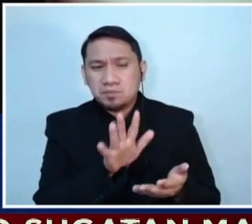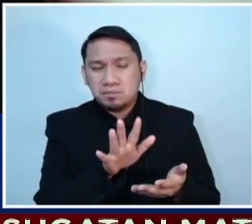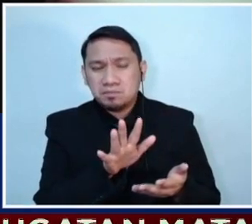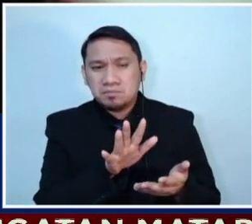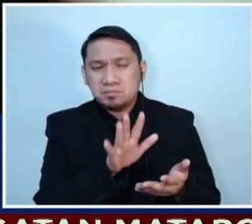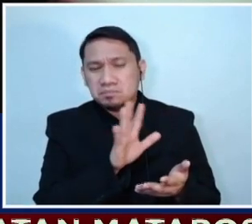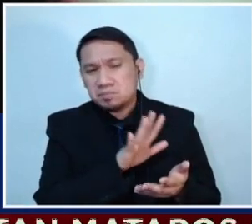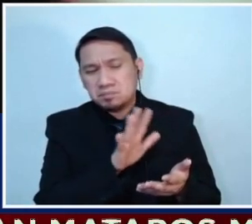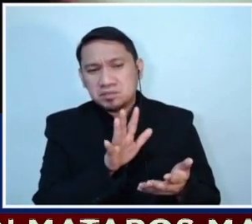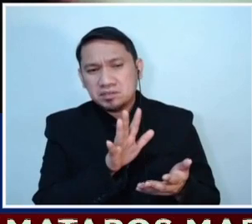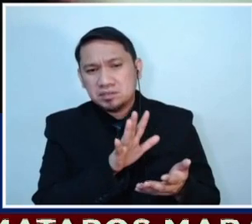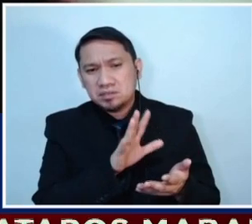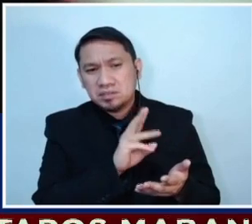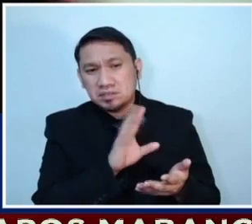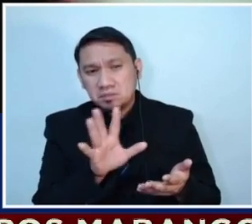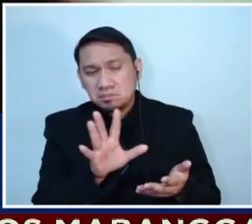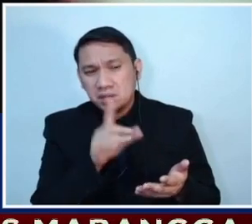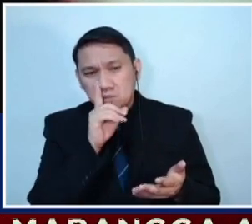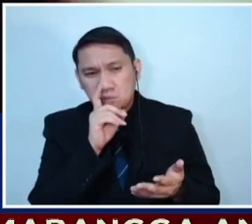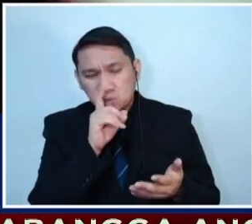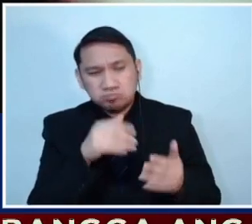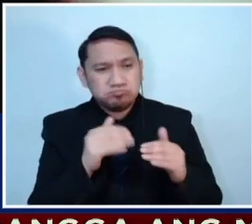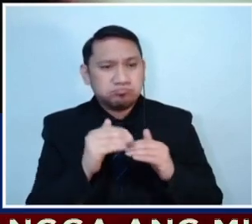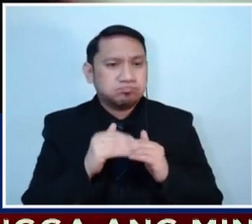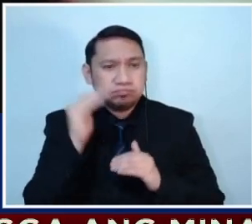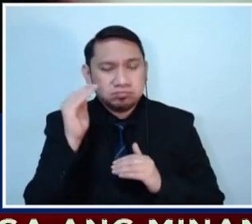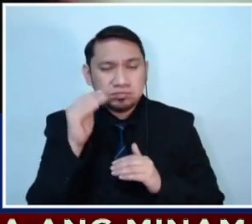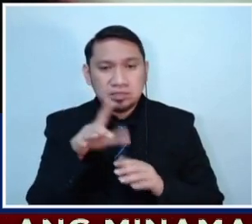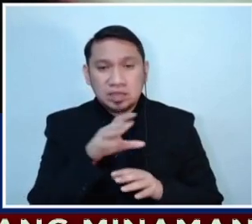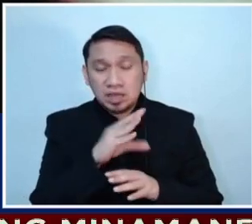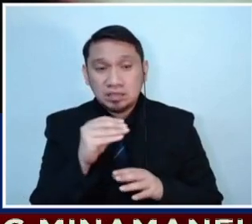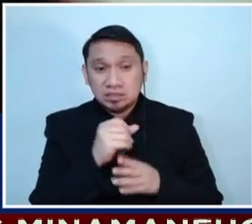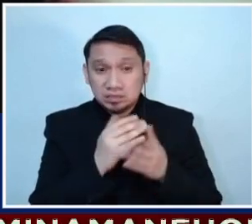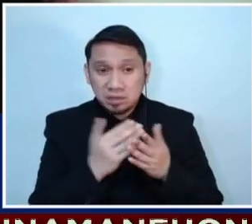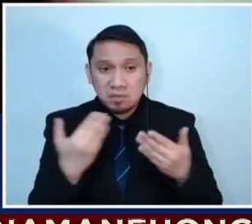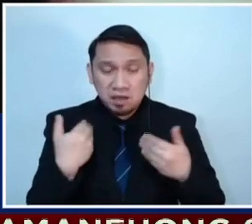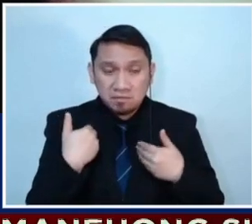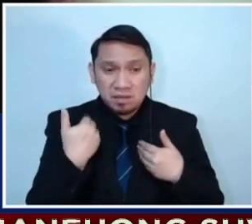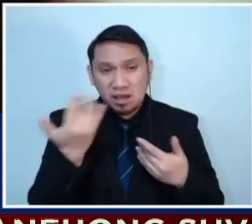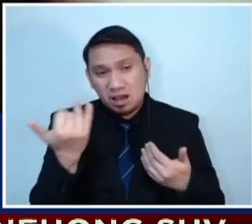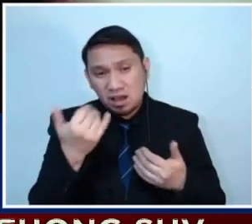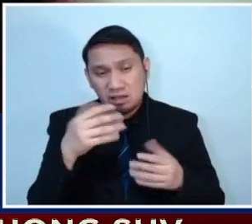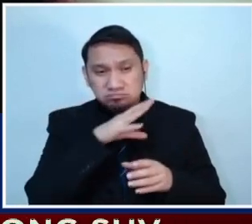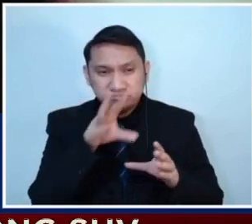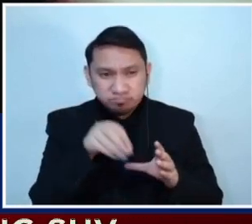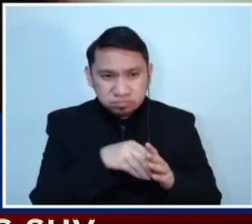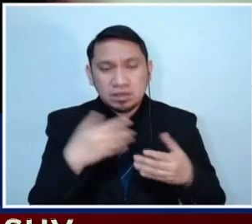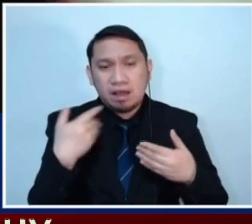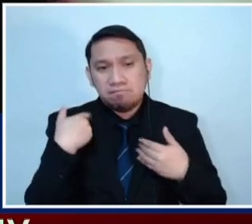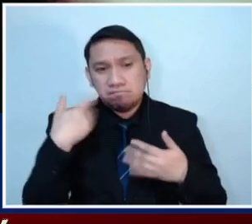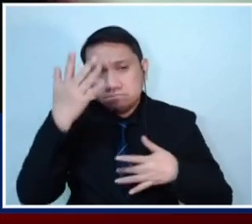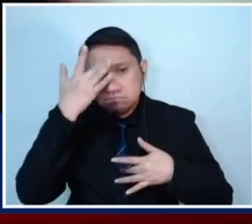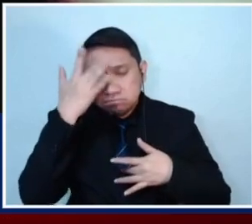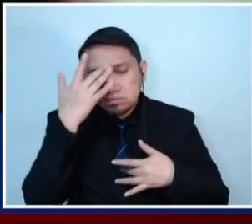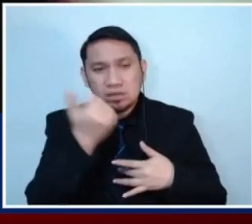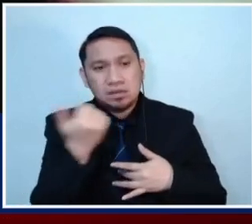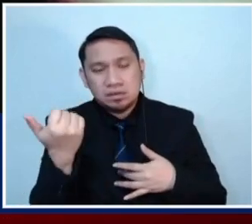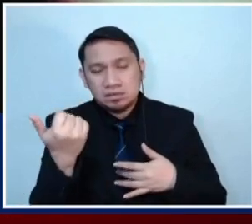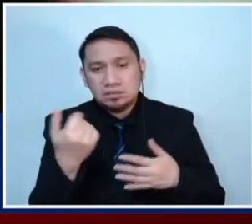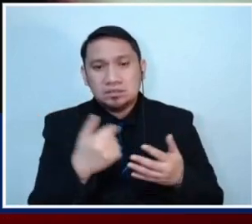above. And a lot of them have comorbidities. No? So it's really a matter of